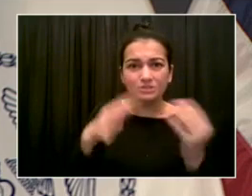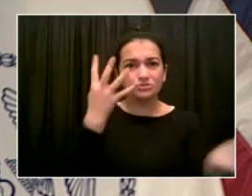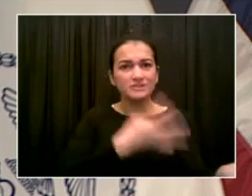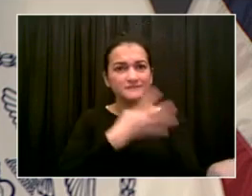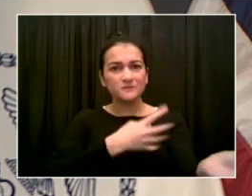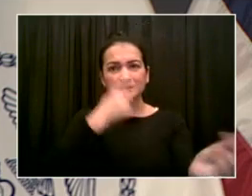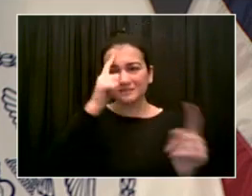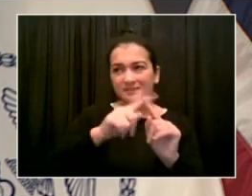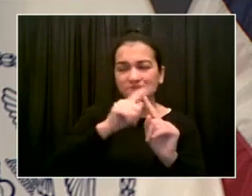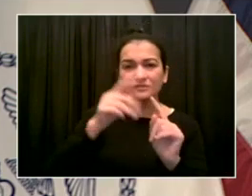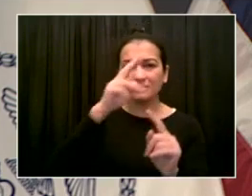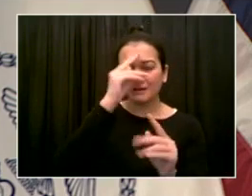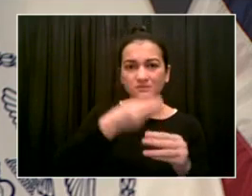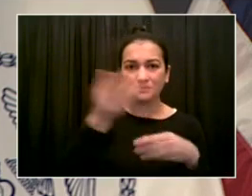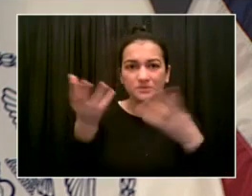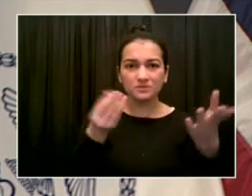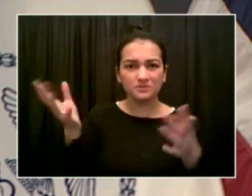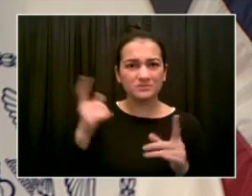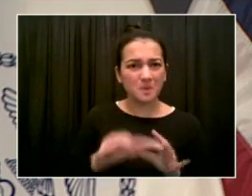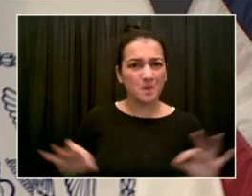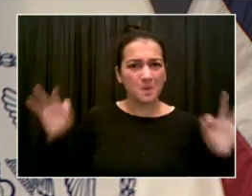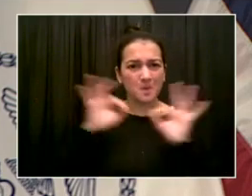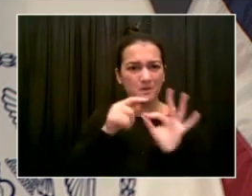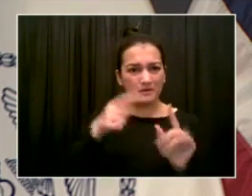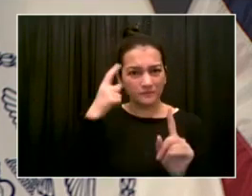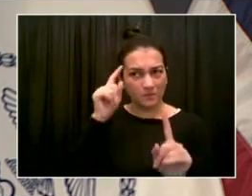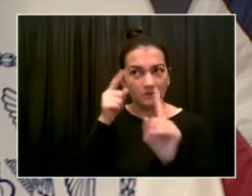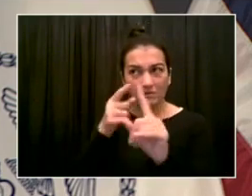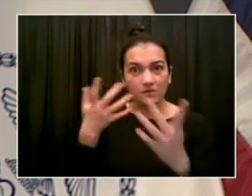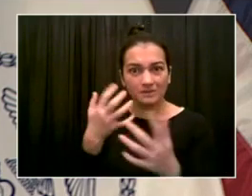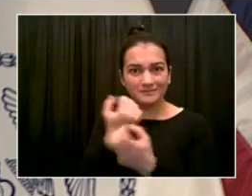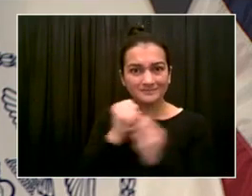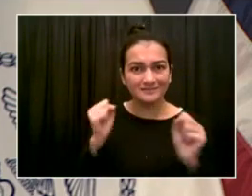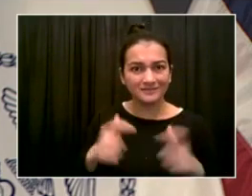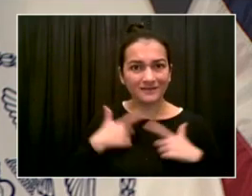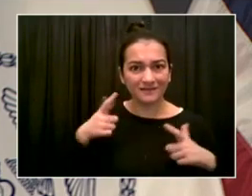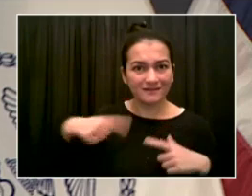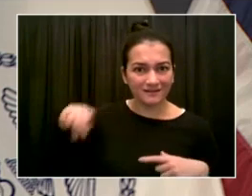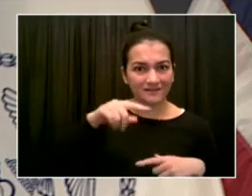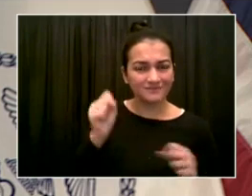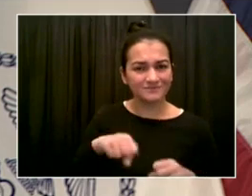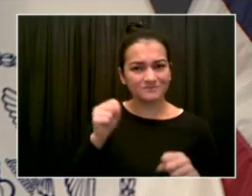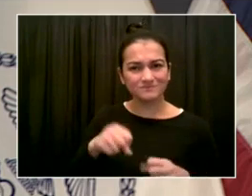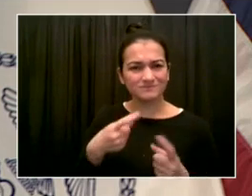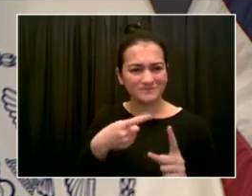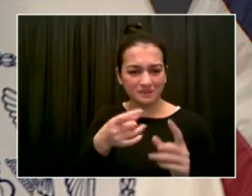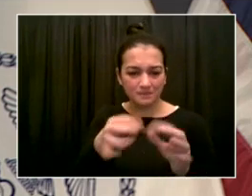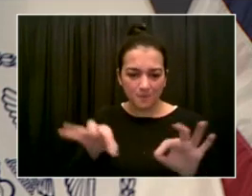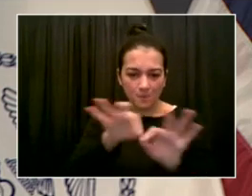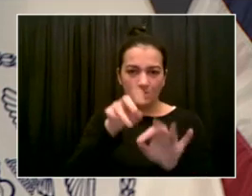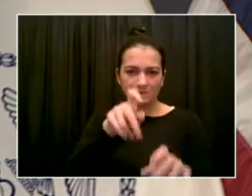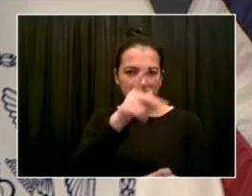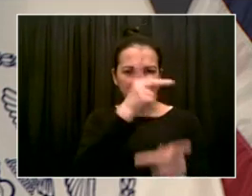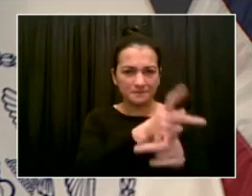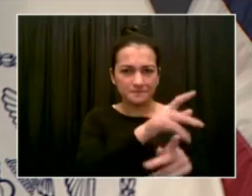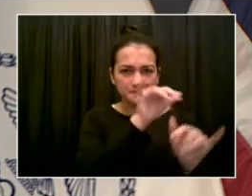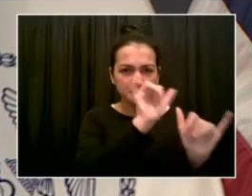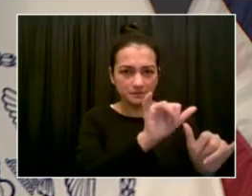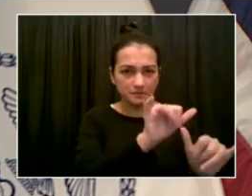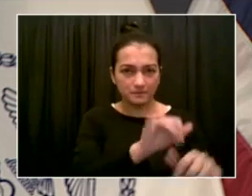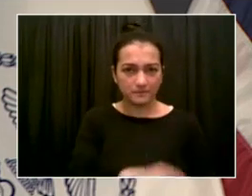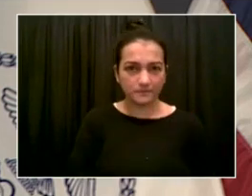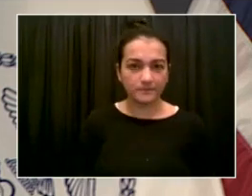this project is crucial to the vision of New York City becoming the public health capital of the world. There's a big life sciences component